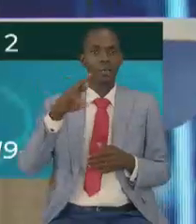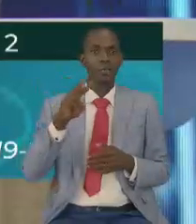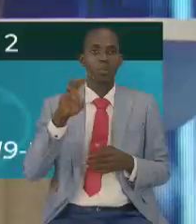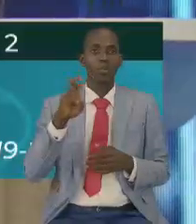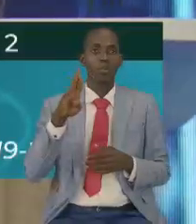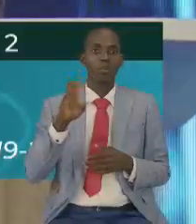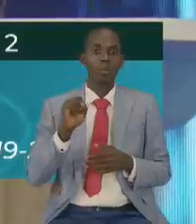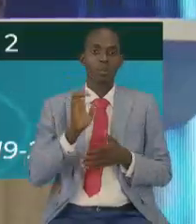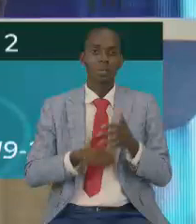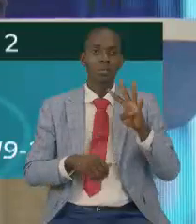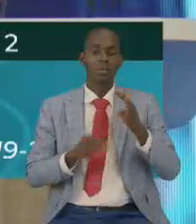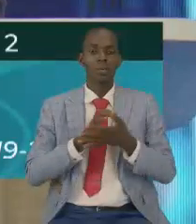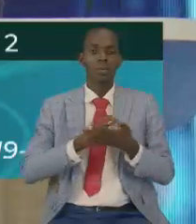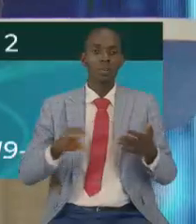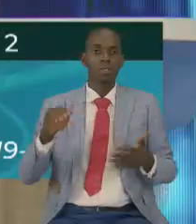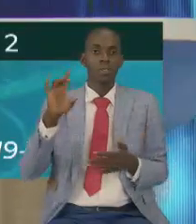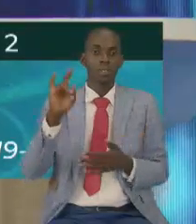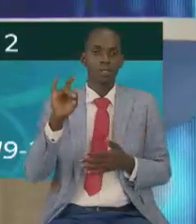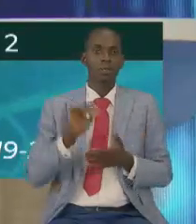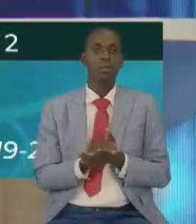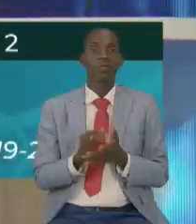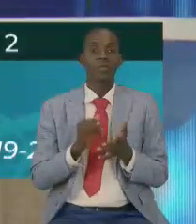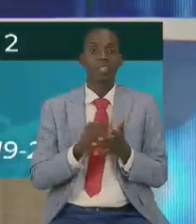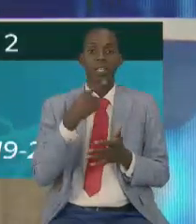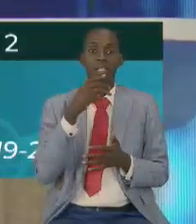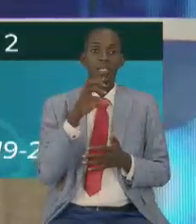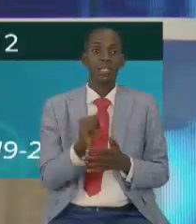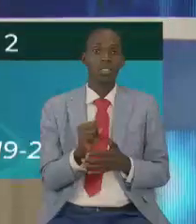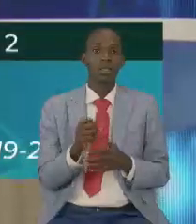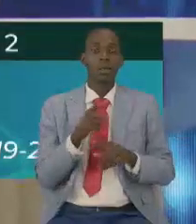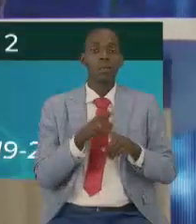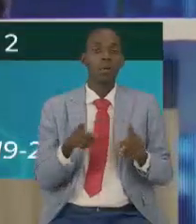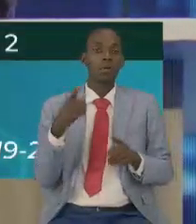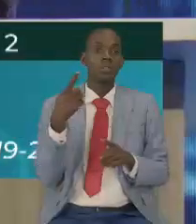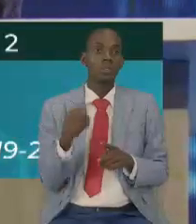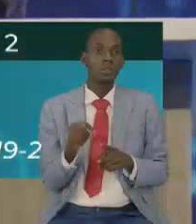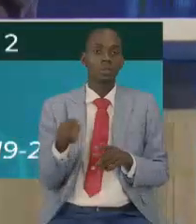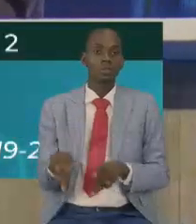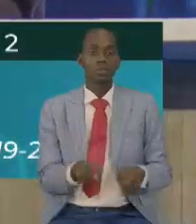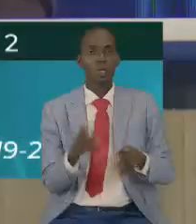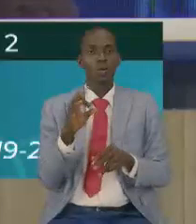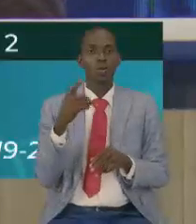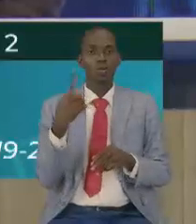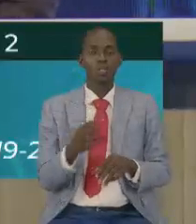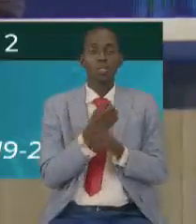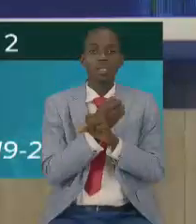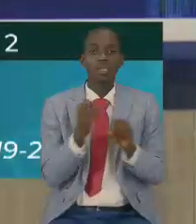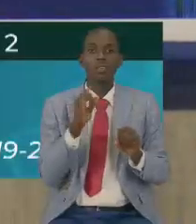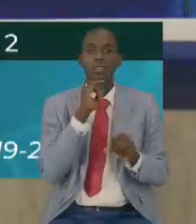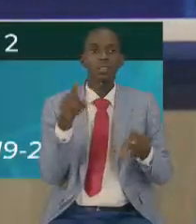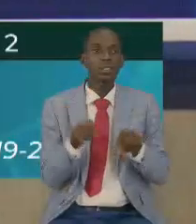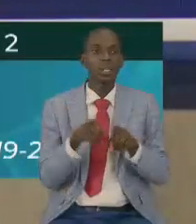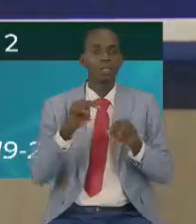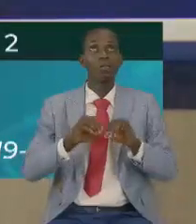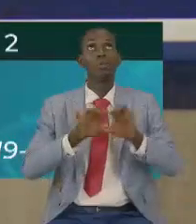It says, but the path of the just is a shining and a shining light that shineth